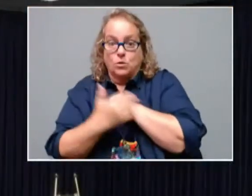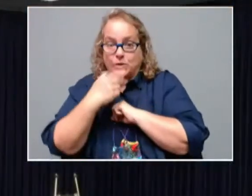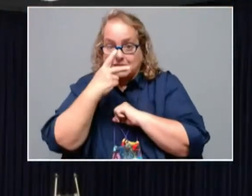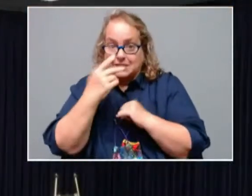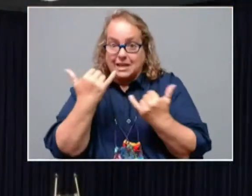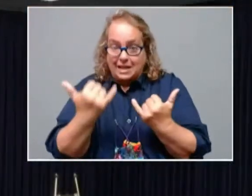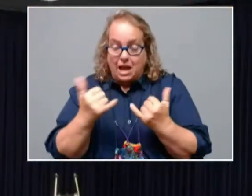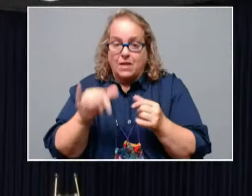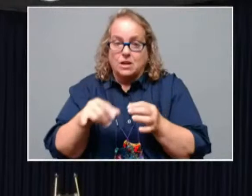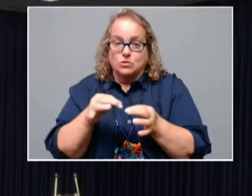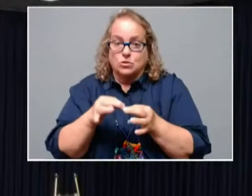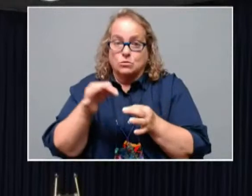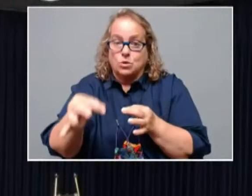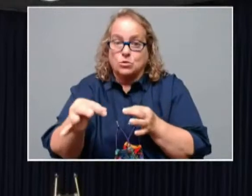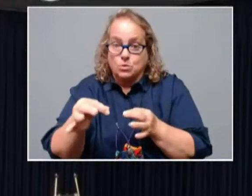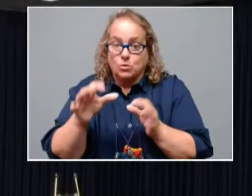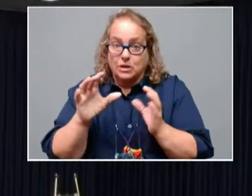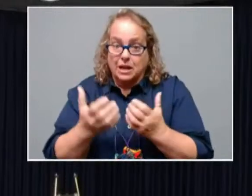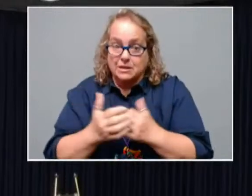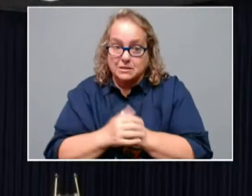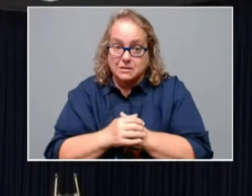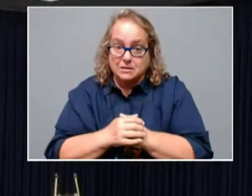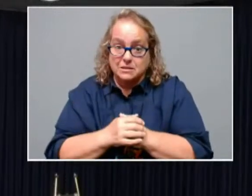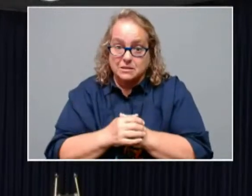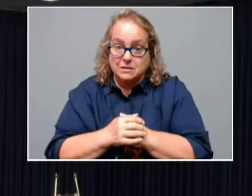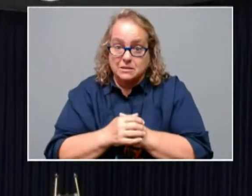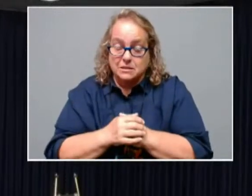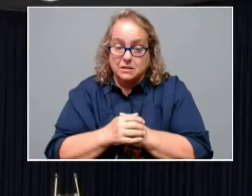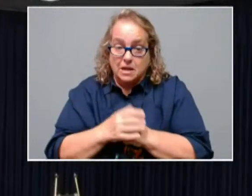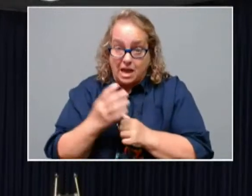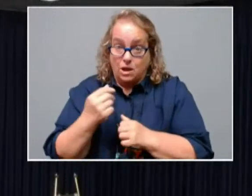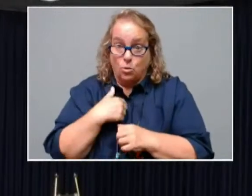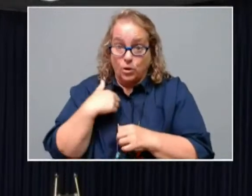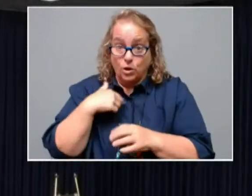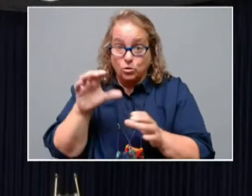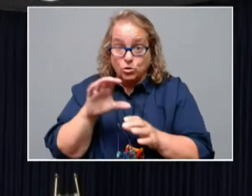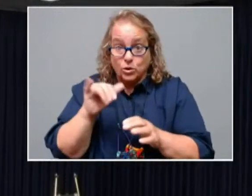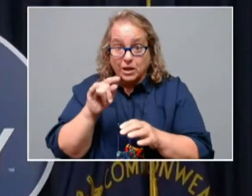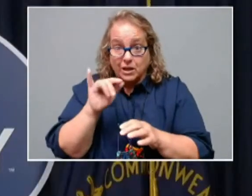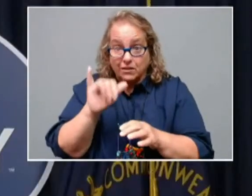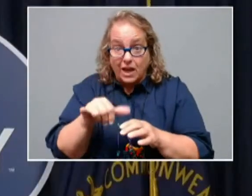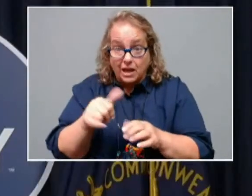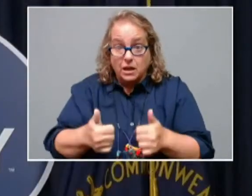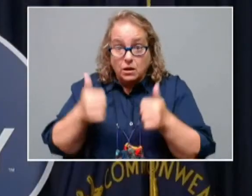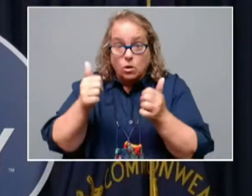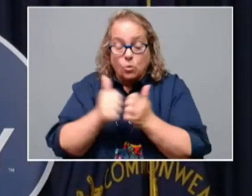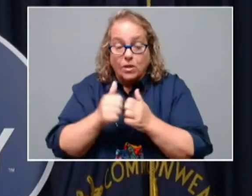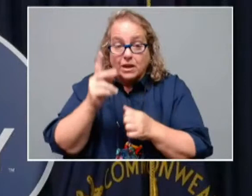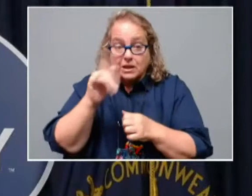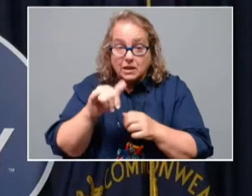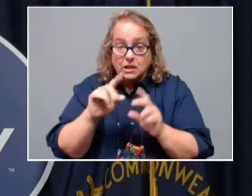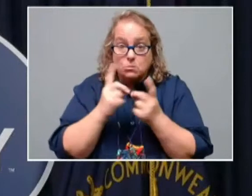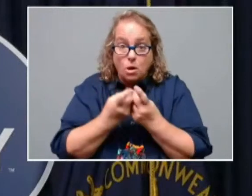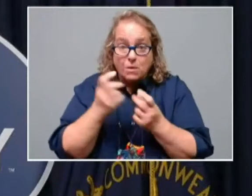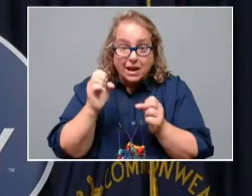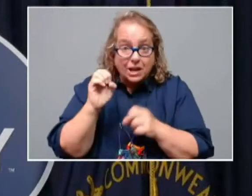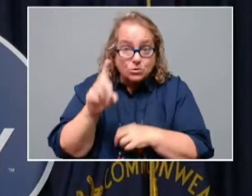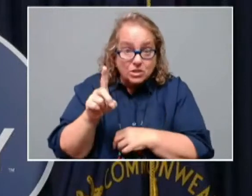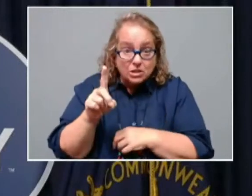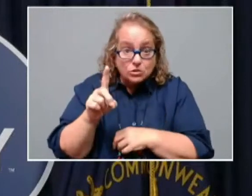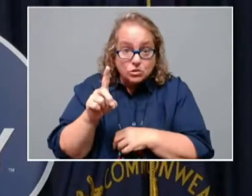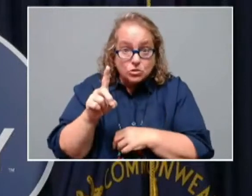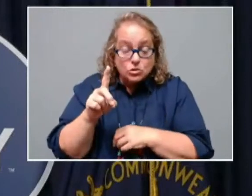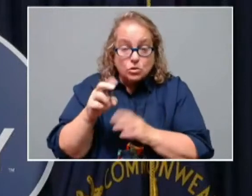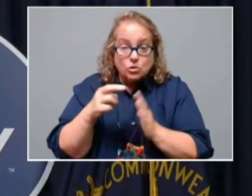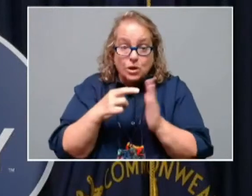remember, we're doing this fight with right now having the Kentucky Department of Education's regulation on